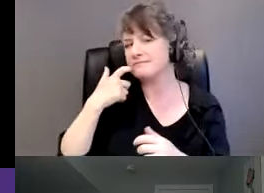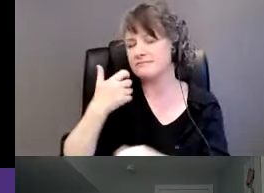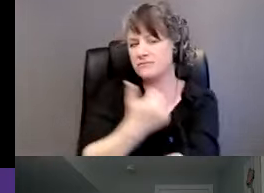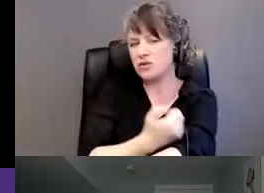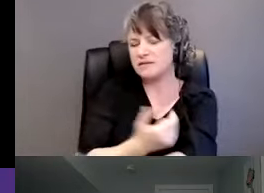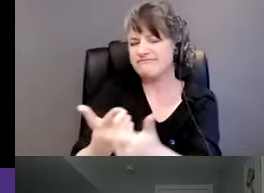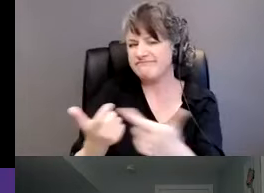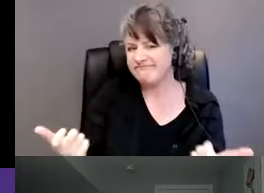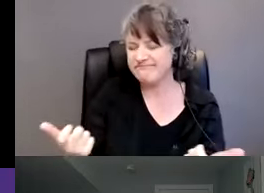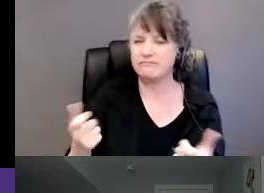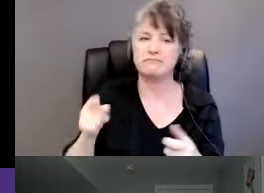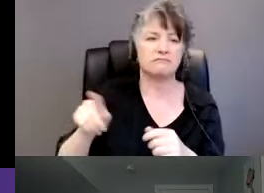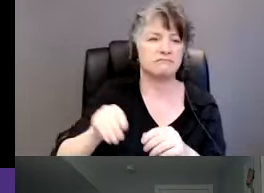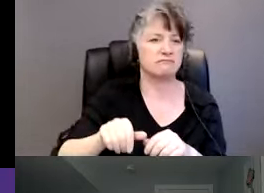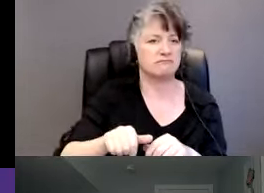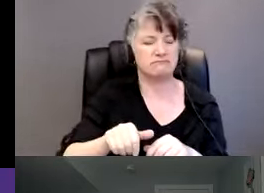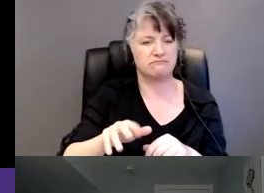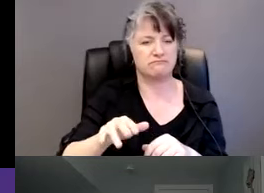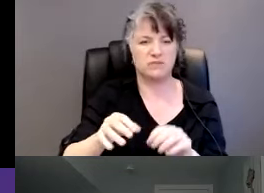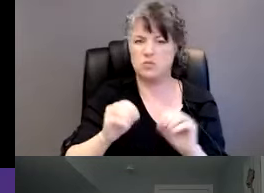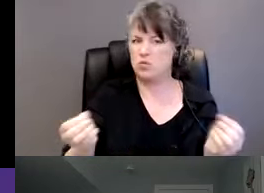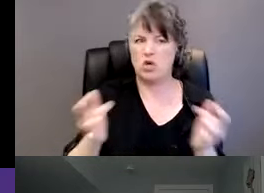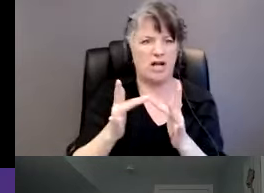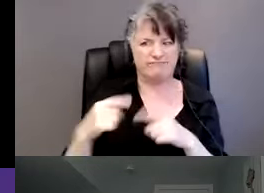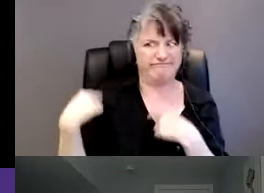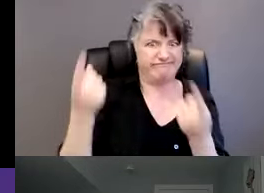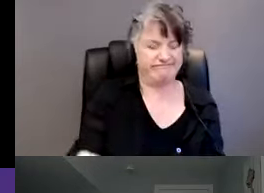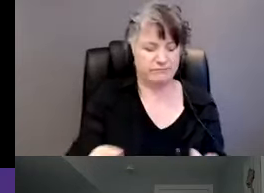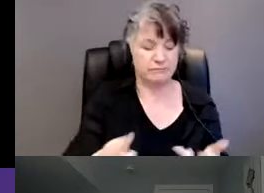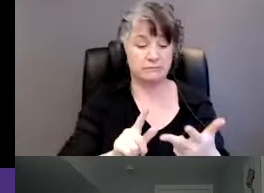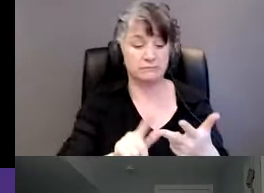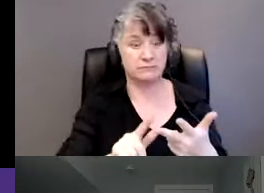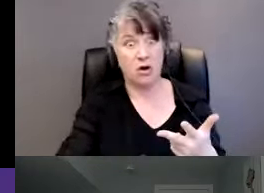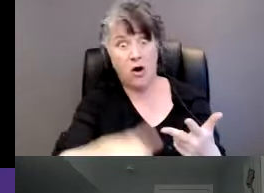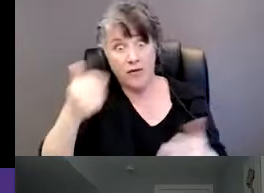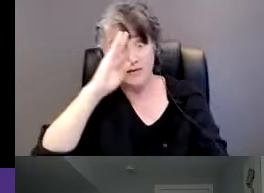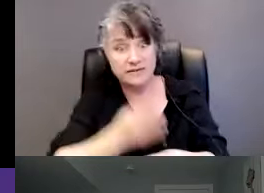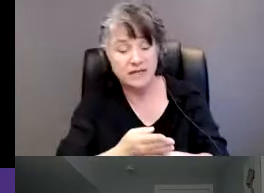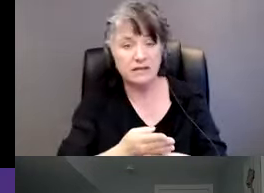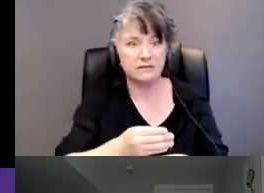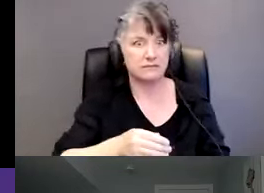a son who resided in another province whom they had not seen in years. No other supports